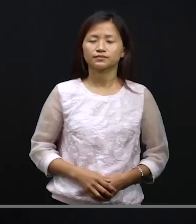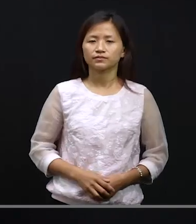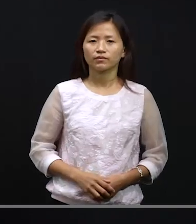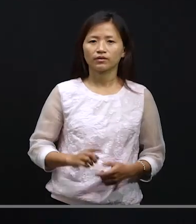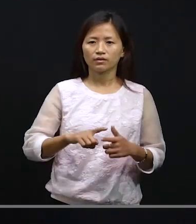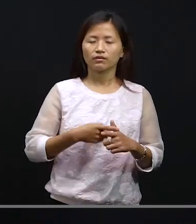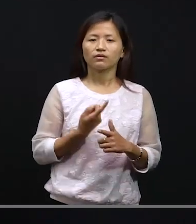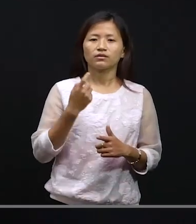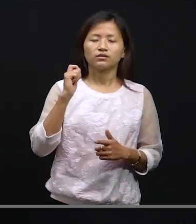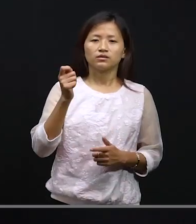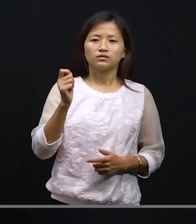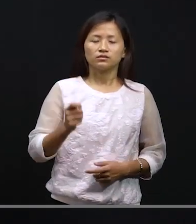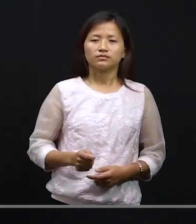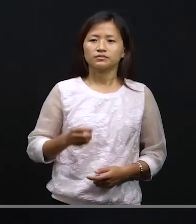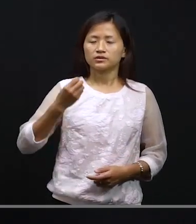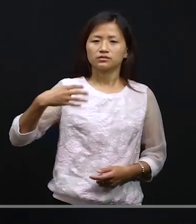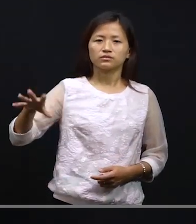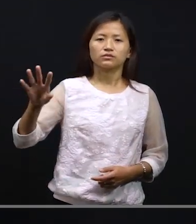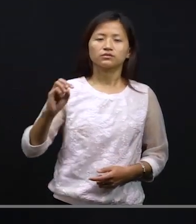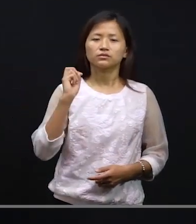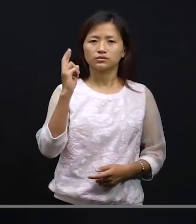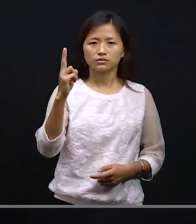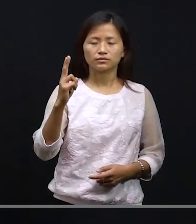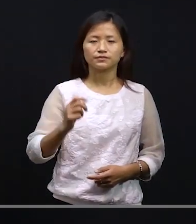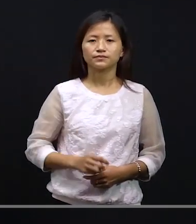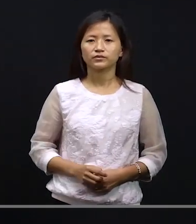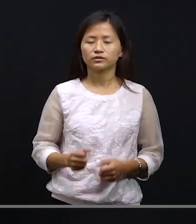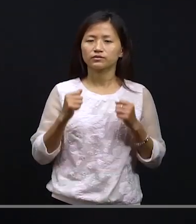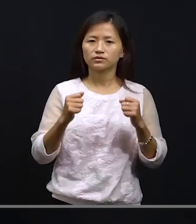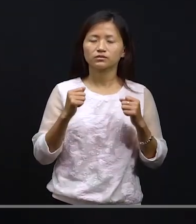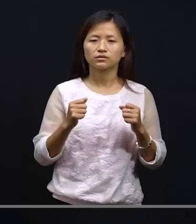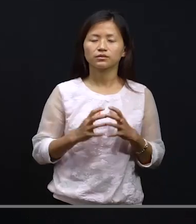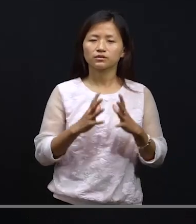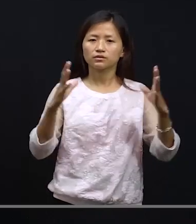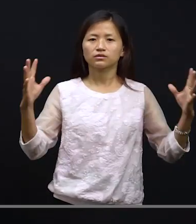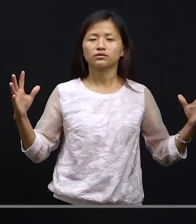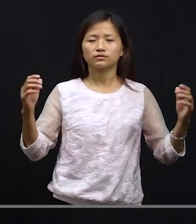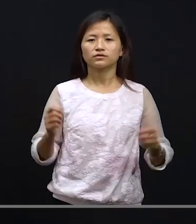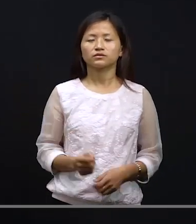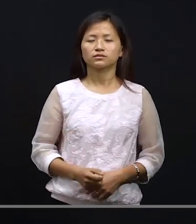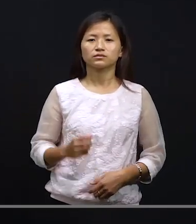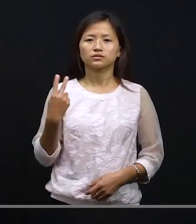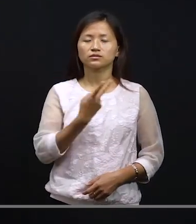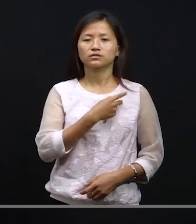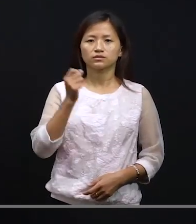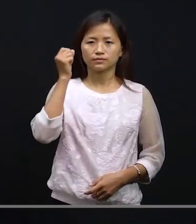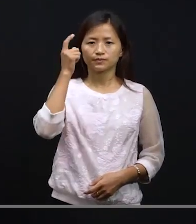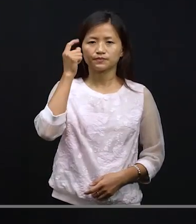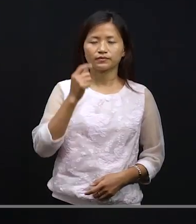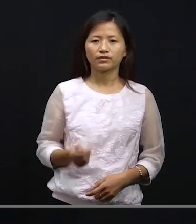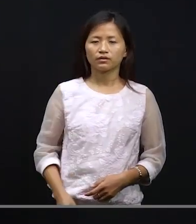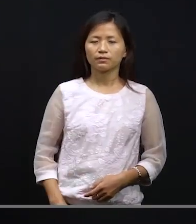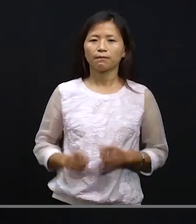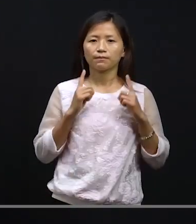to earn his living, he did not accept this too. It would be very difficult for many of us to understand, right? But he